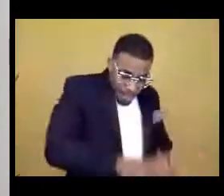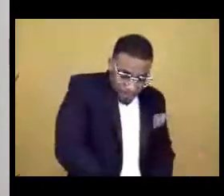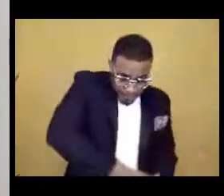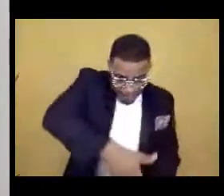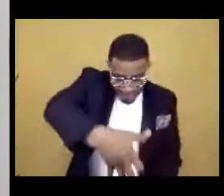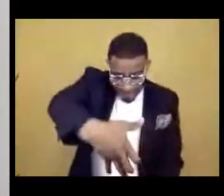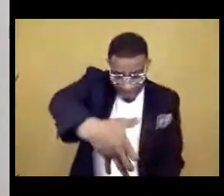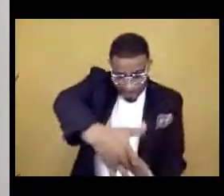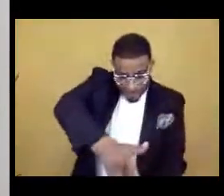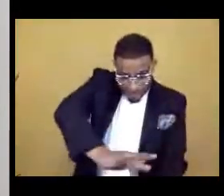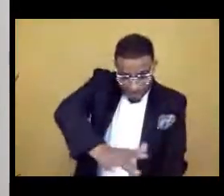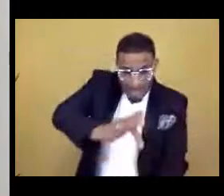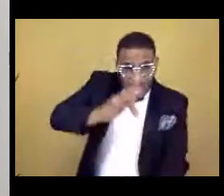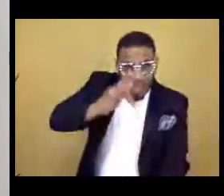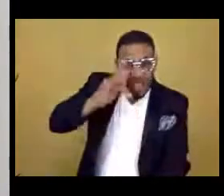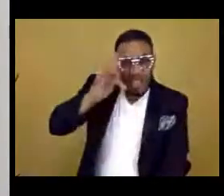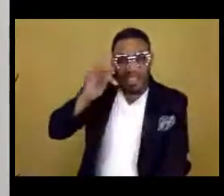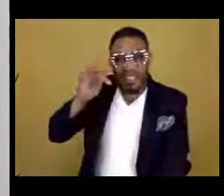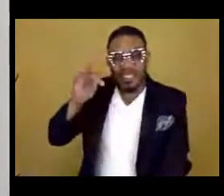alabaster box.